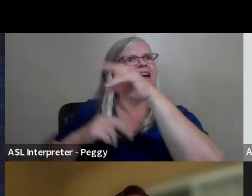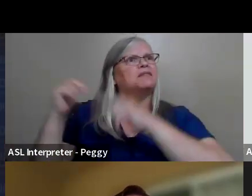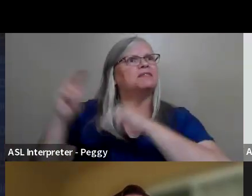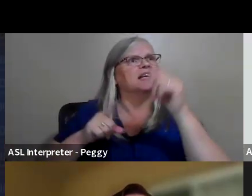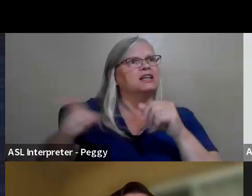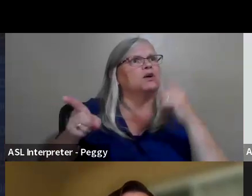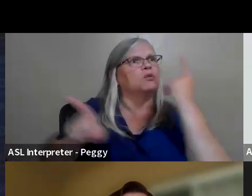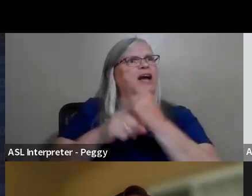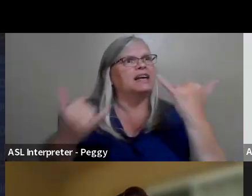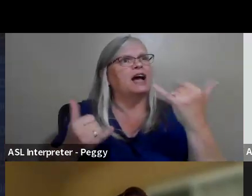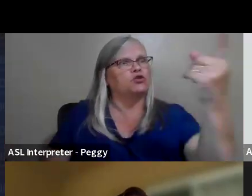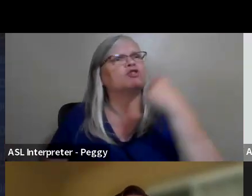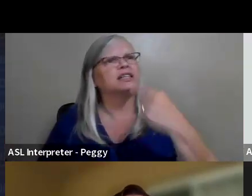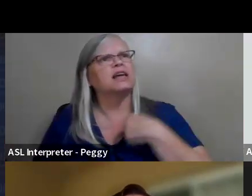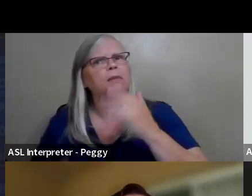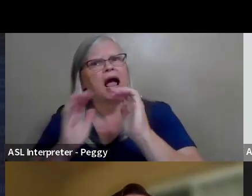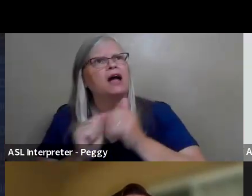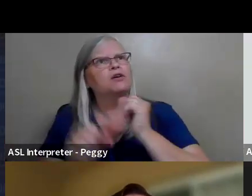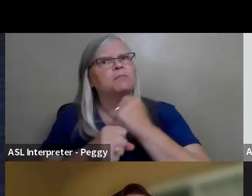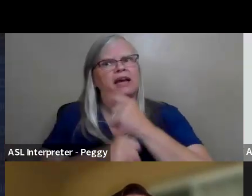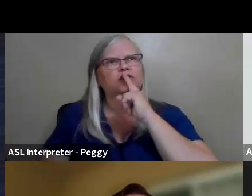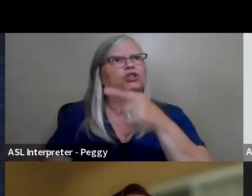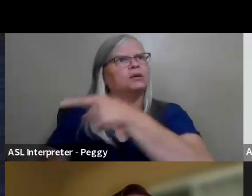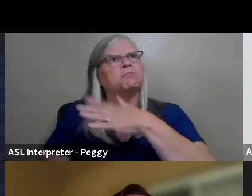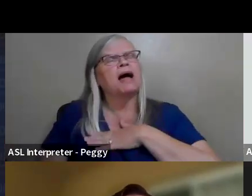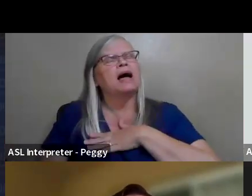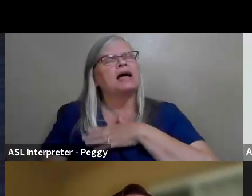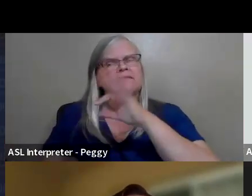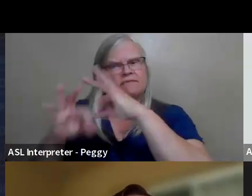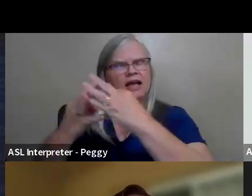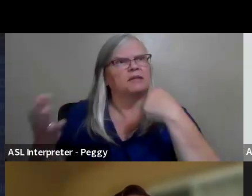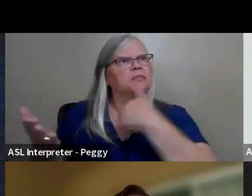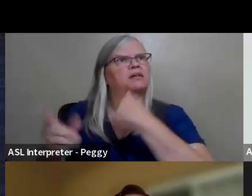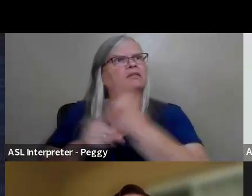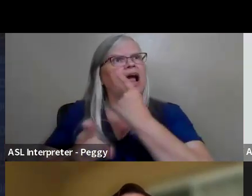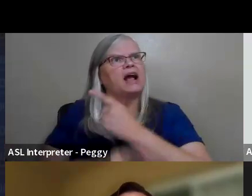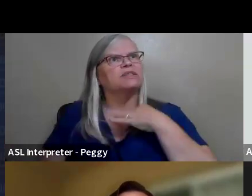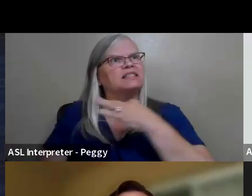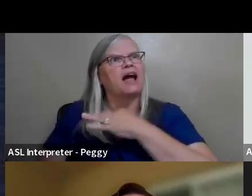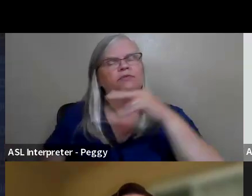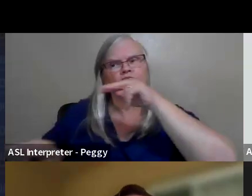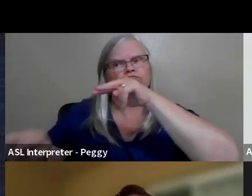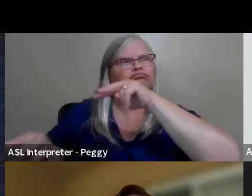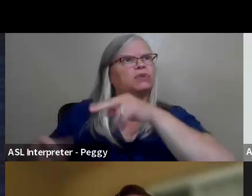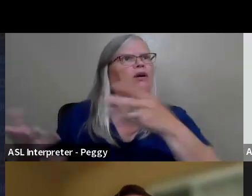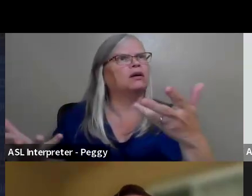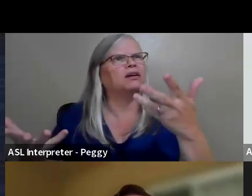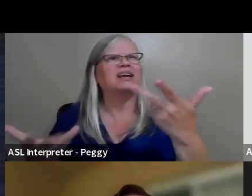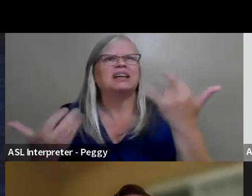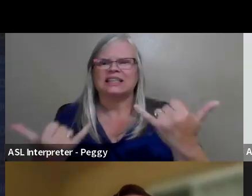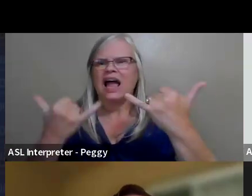now, and you are going to tell me how you're going to make sure that she gets adequate staffing. I think it's time to